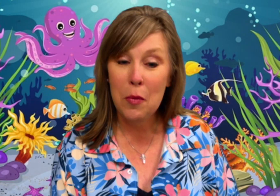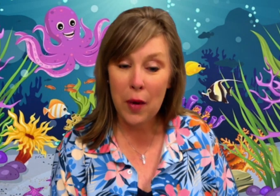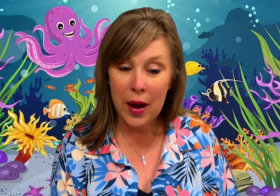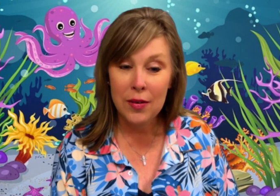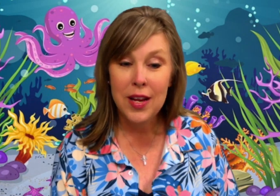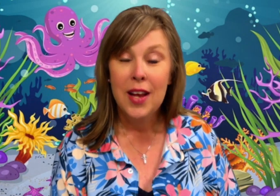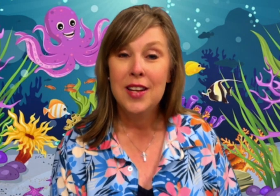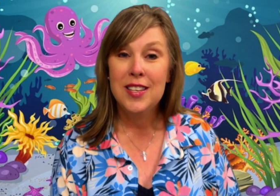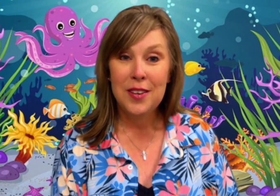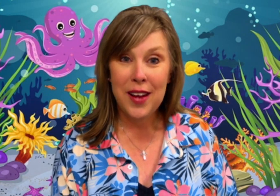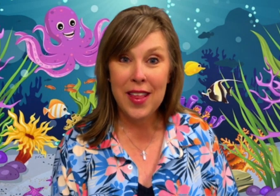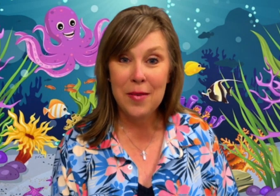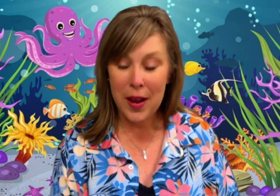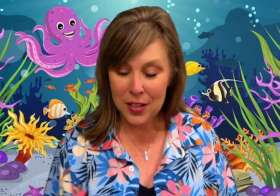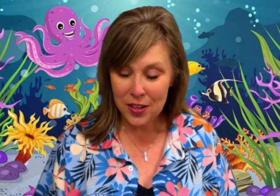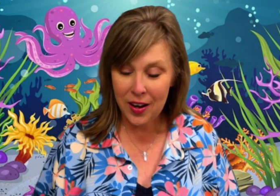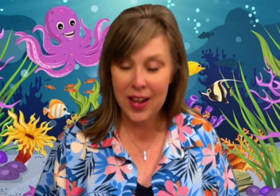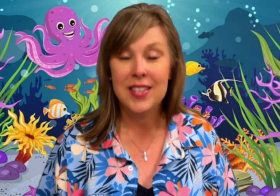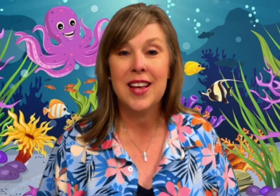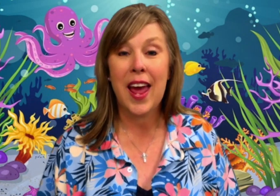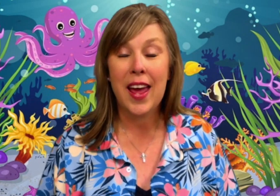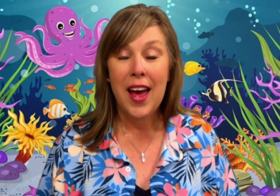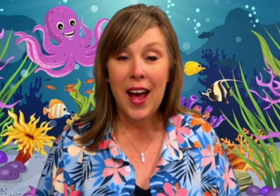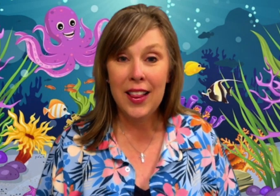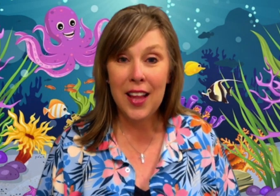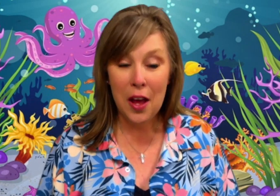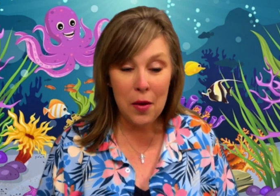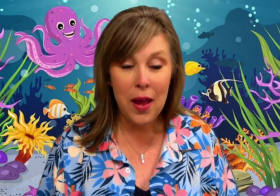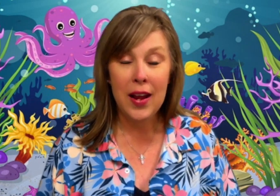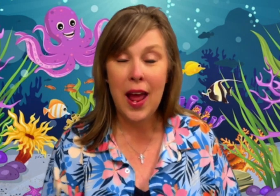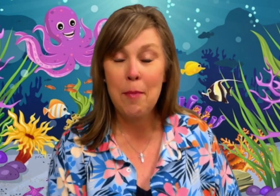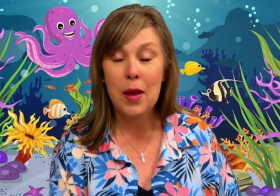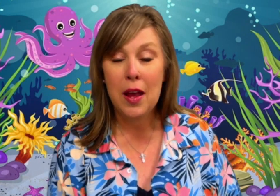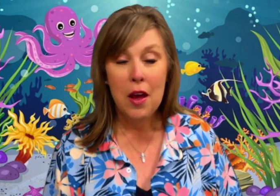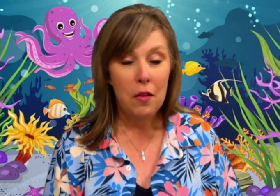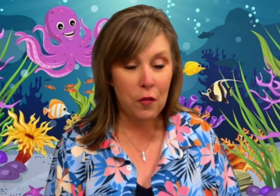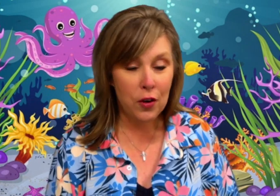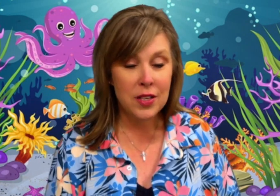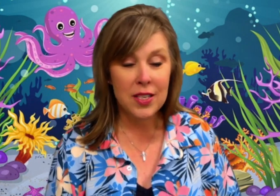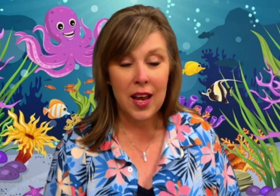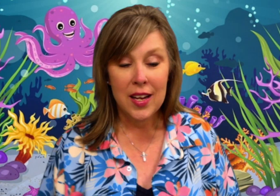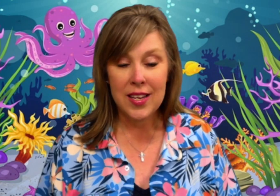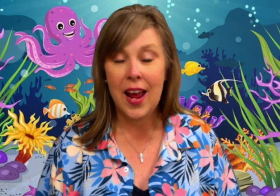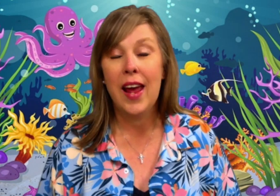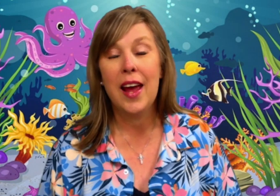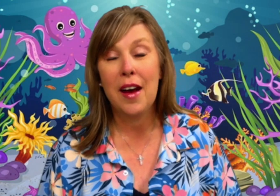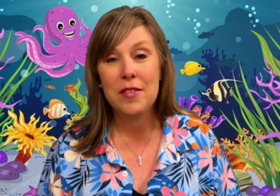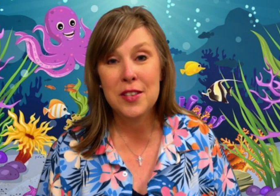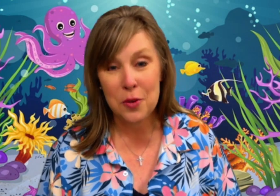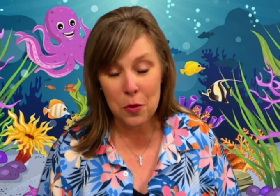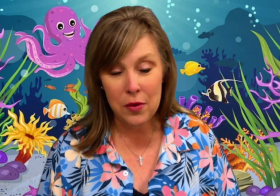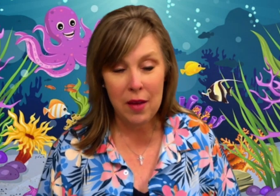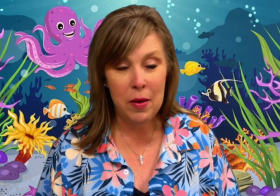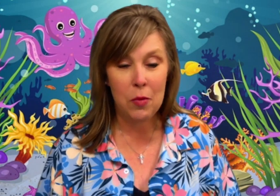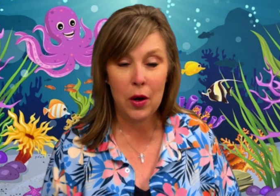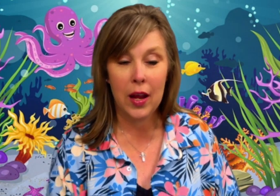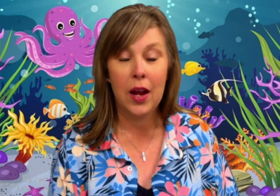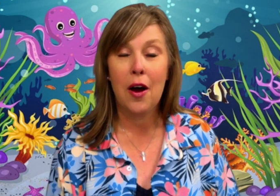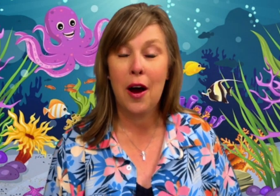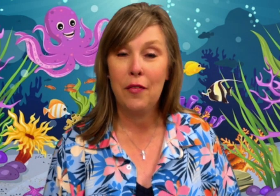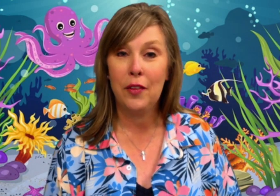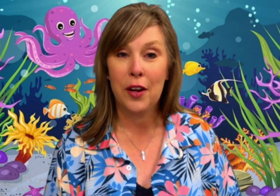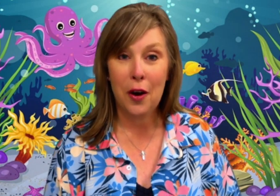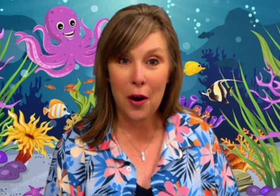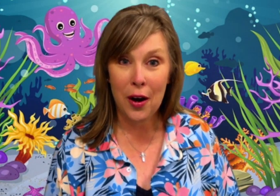see them around together. Make sure and say hello and happy first day of school. They've been